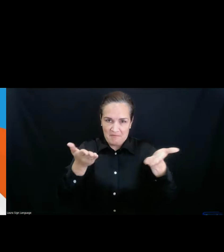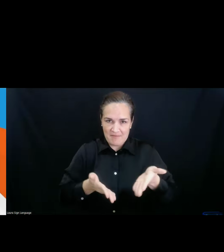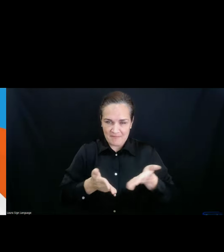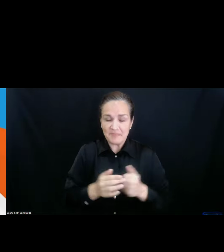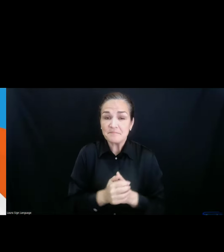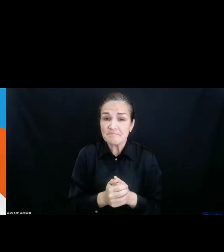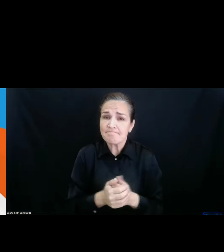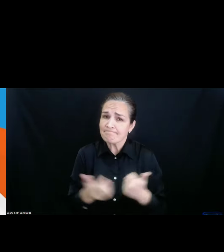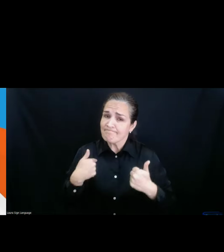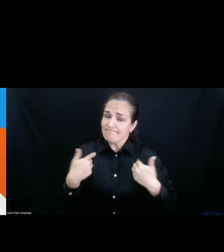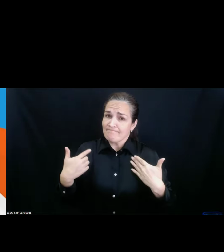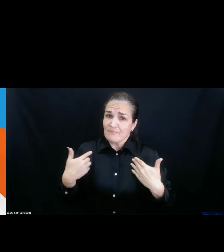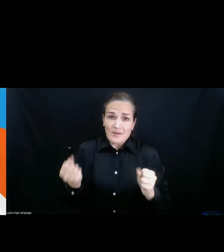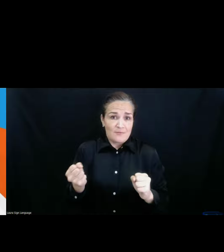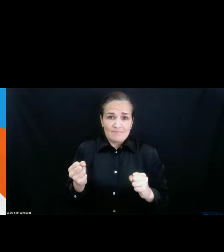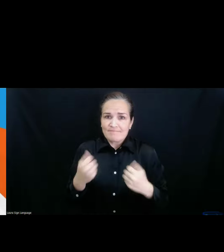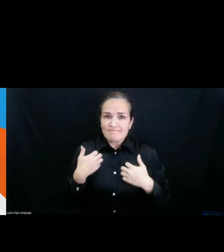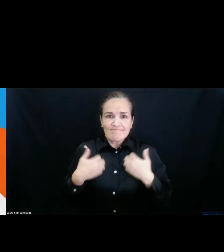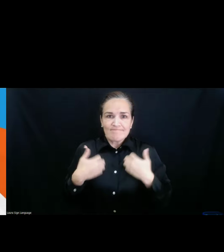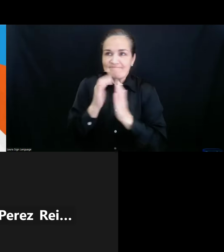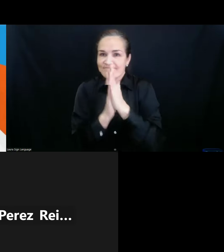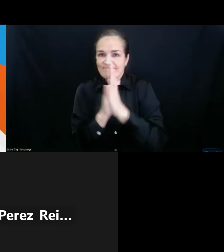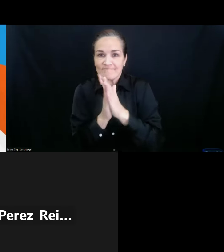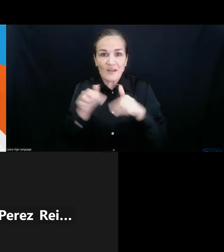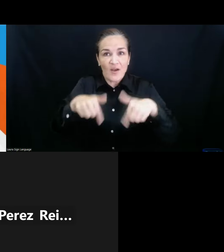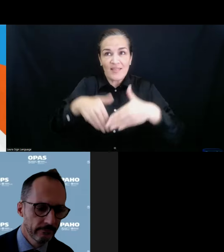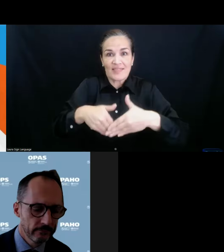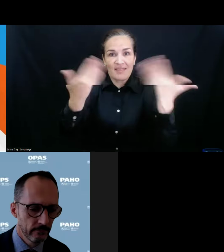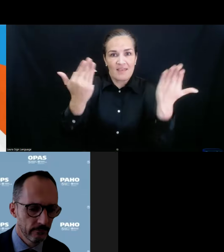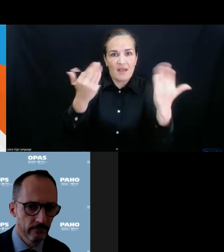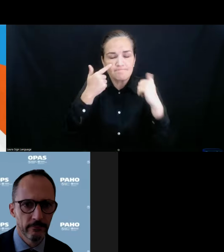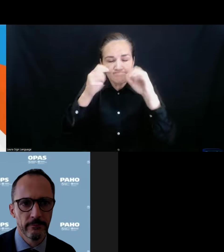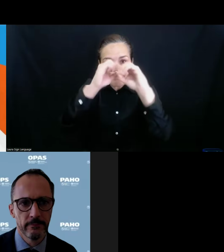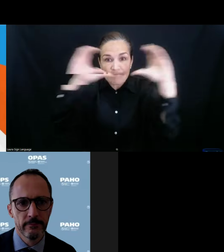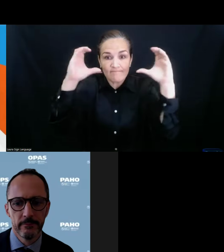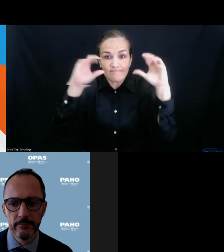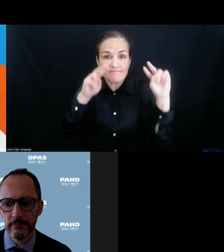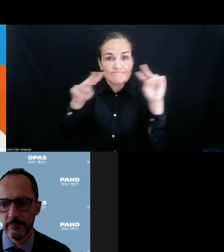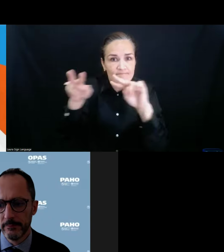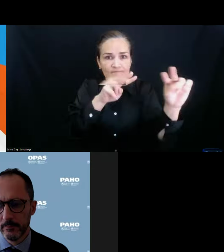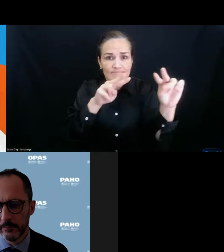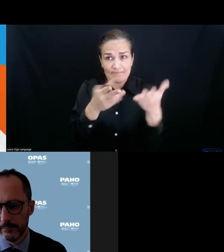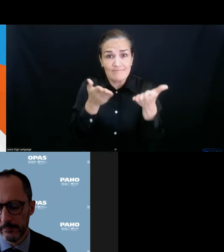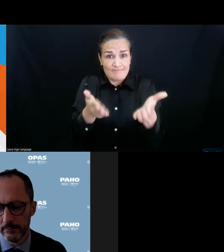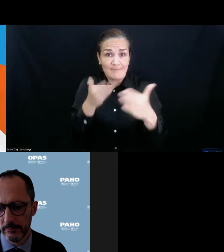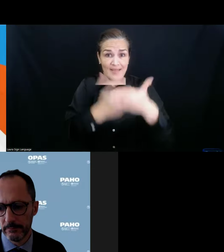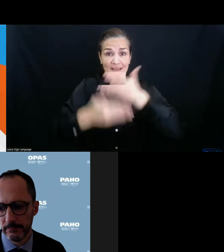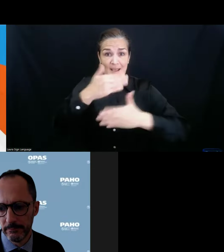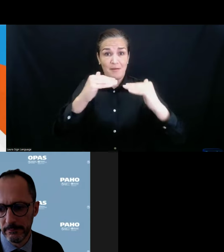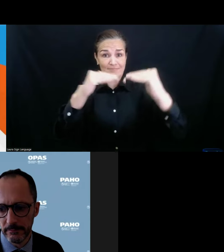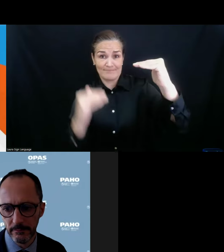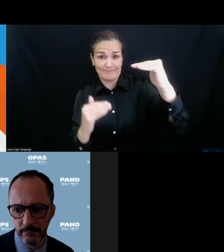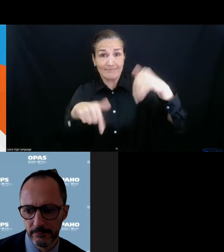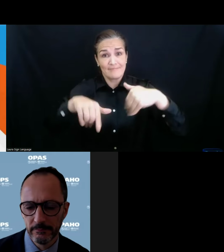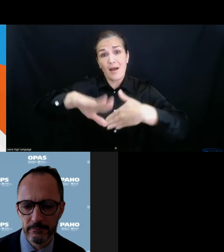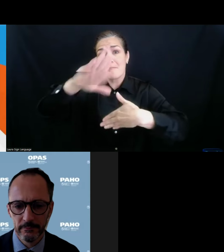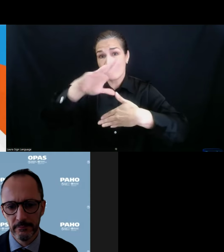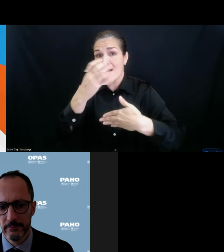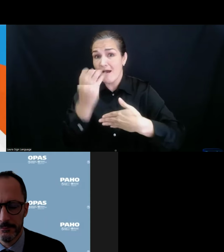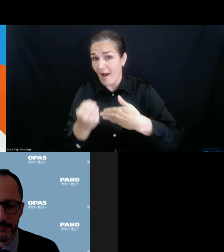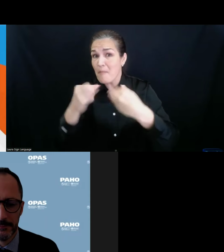with muy emocionados de Disabilities. We're tener este very webinar hoy día para llamar atención enthused sobre las about this brechas en webinar today discapacidad en to las call your Américas, attention así como on